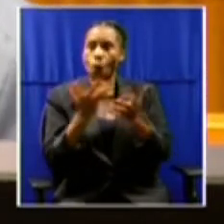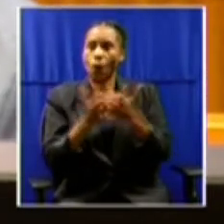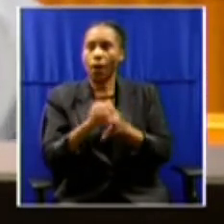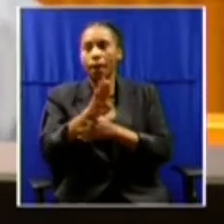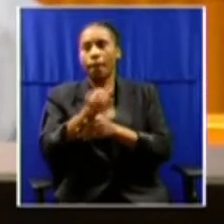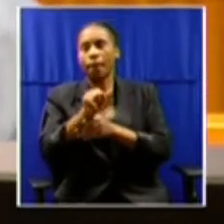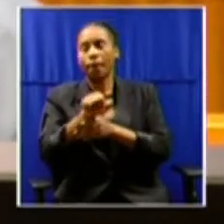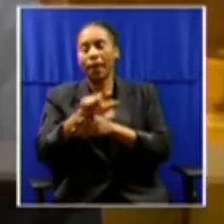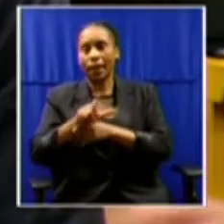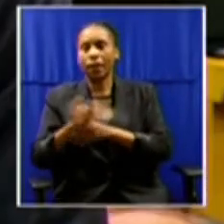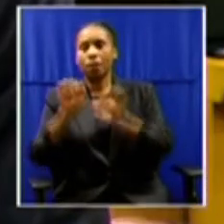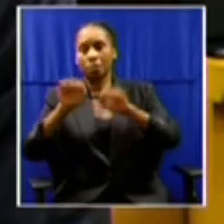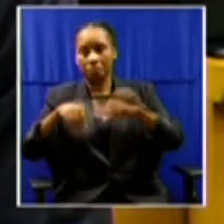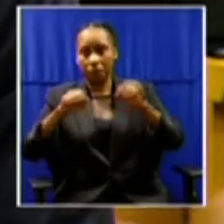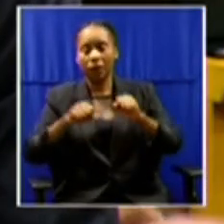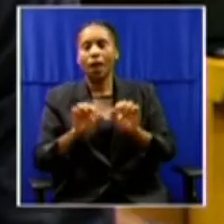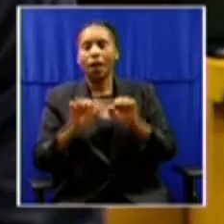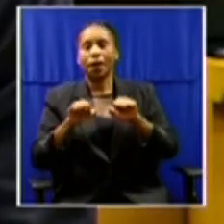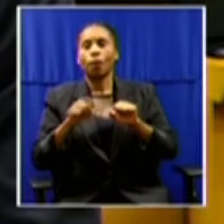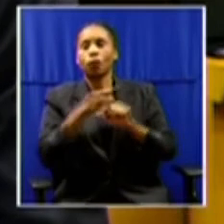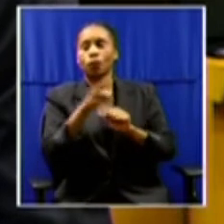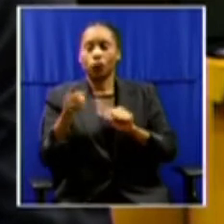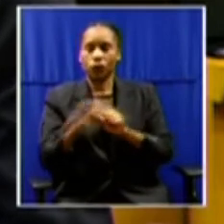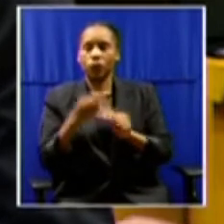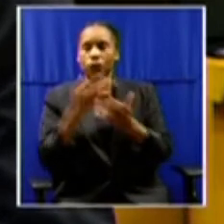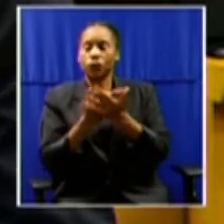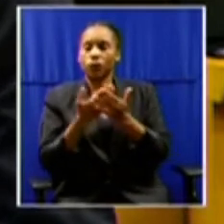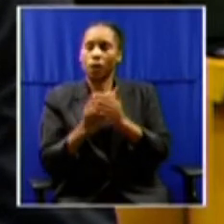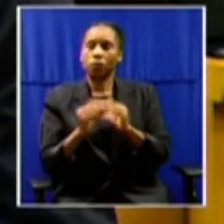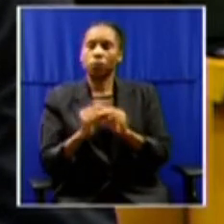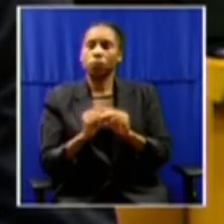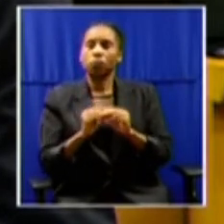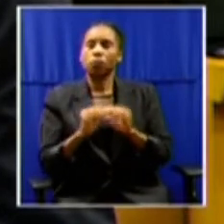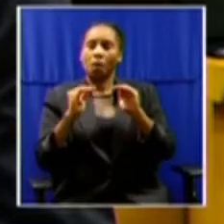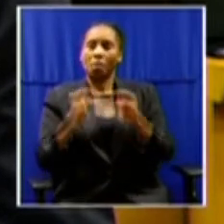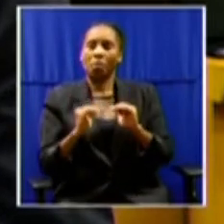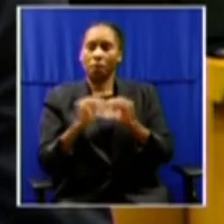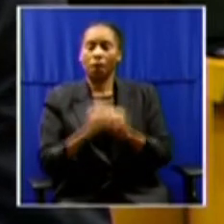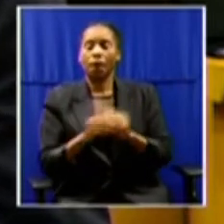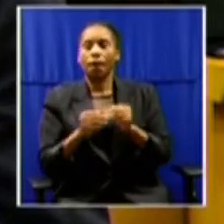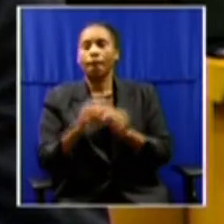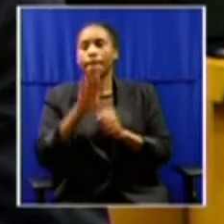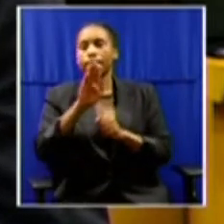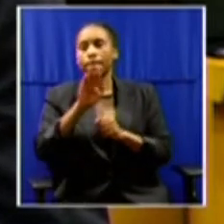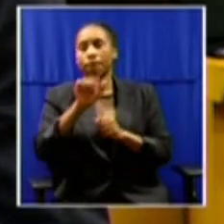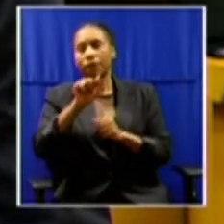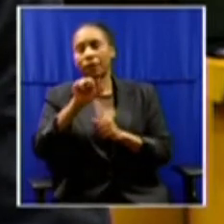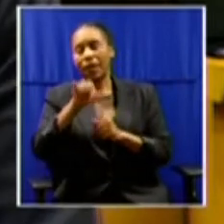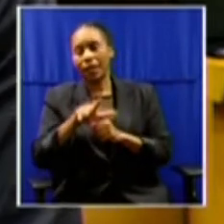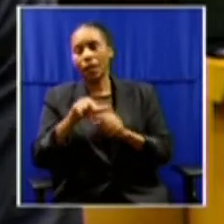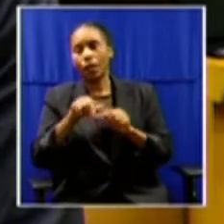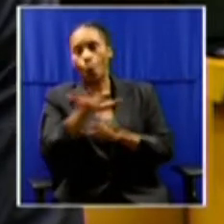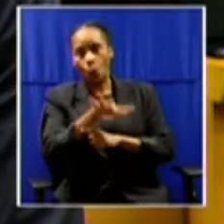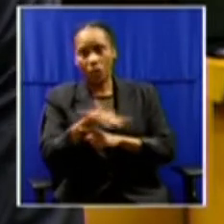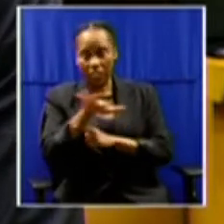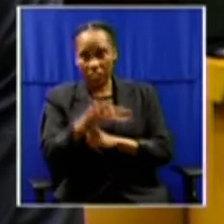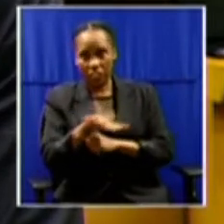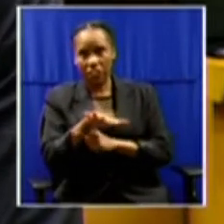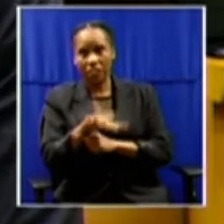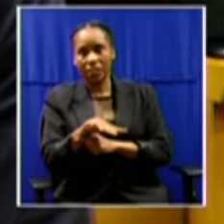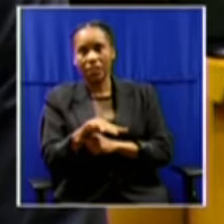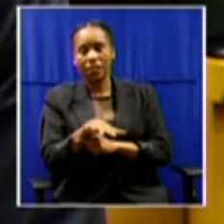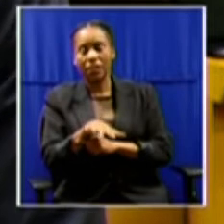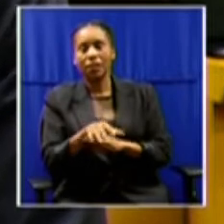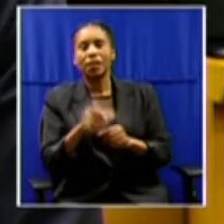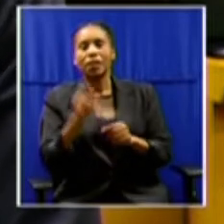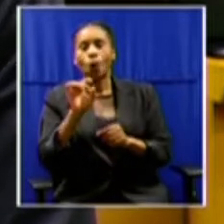others to be able to reduce their bail conditions. And the only way to deal mostly with this remand detention is